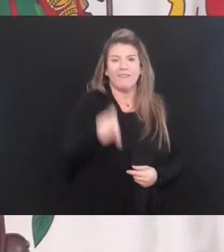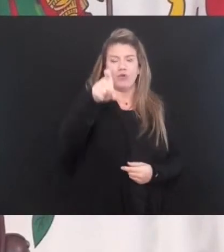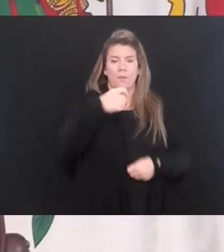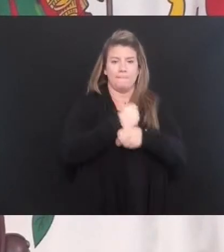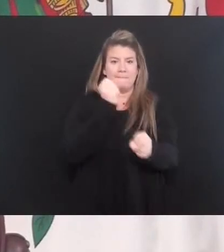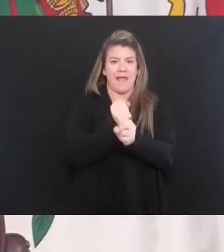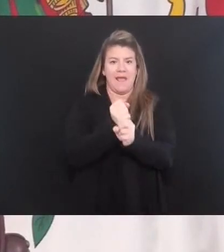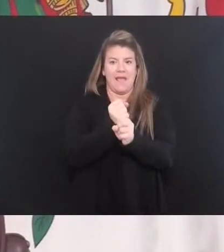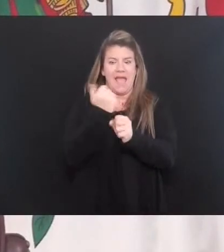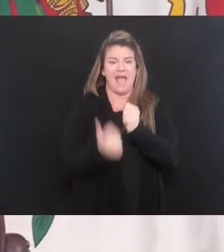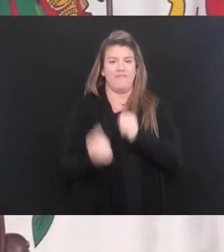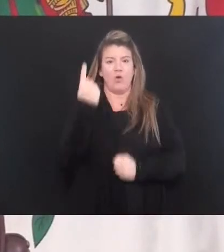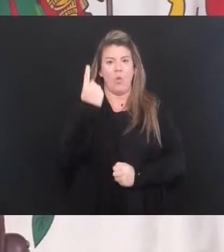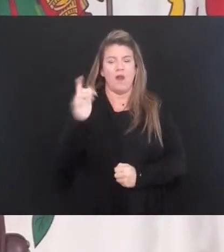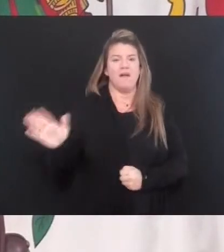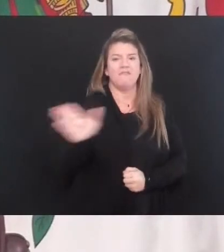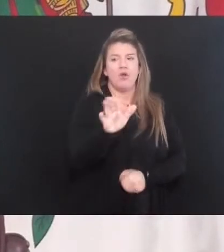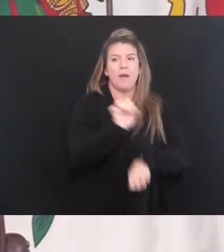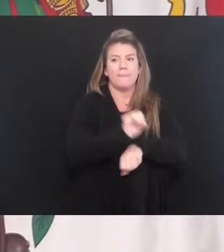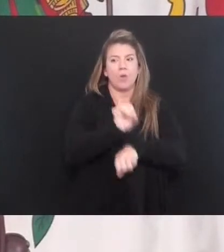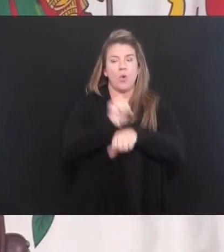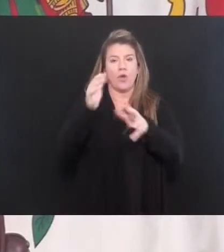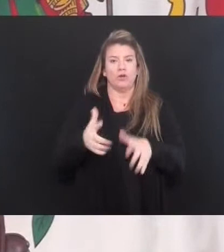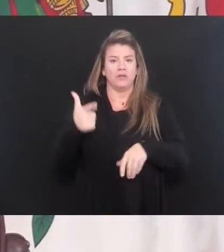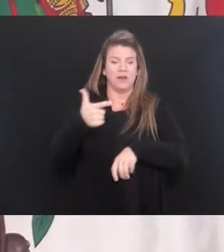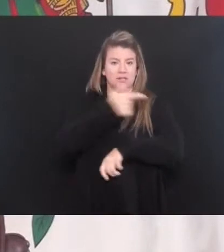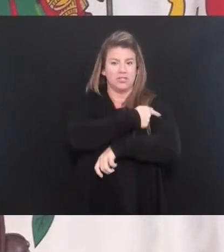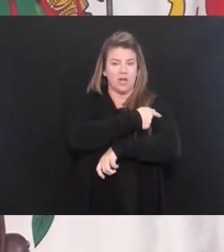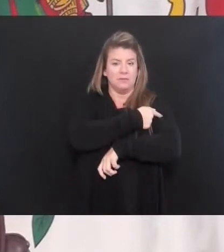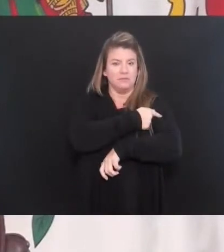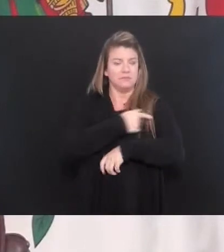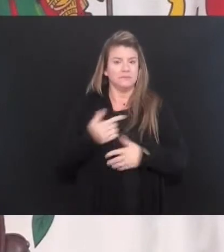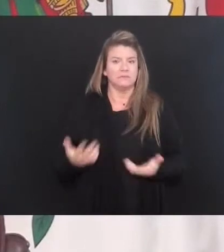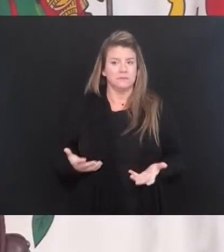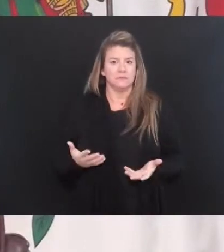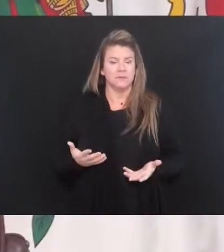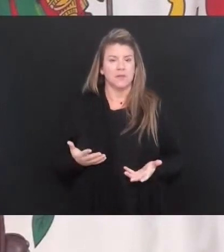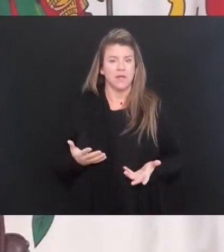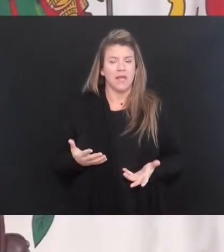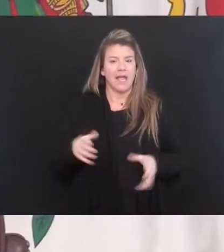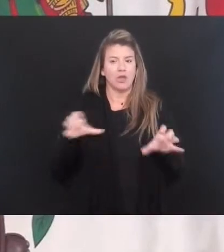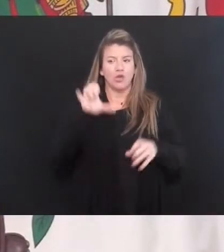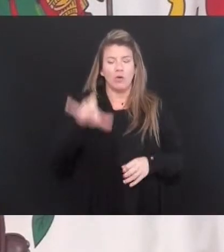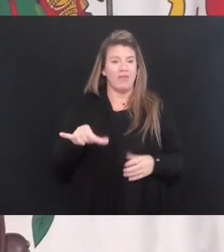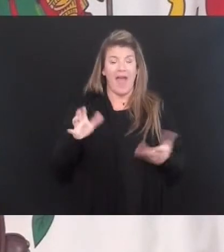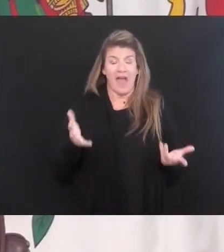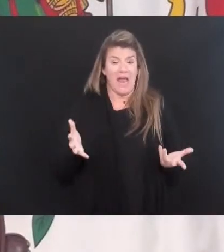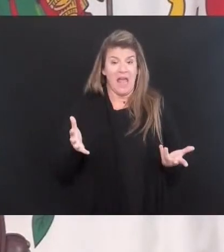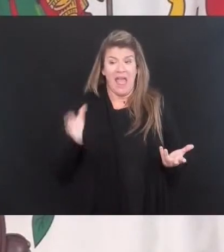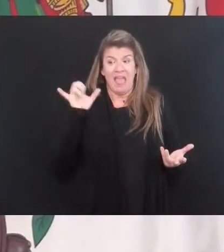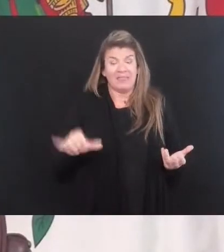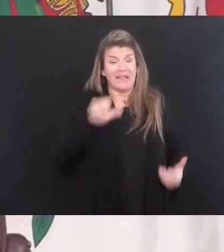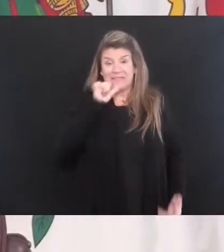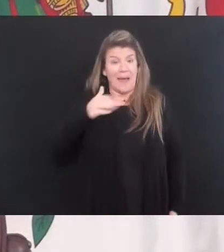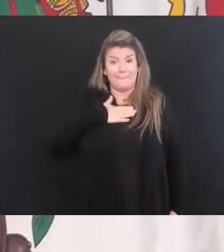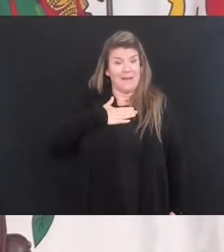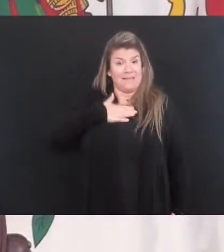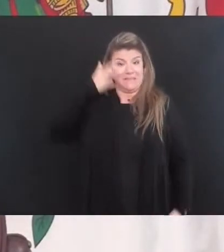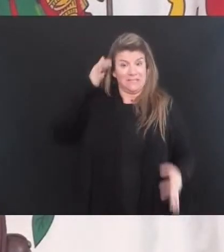make every one of their employees take the shots and get the vaccine. That is not our